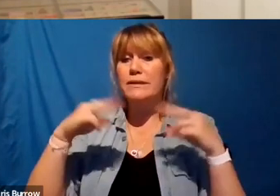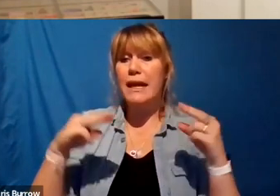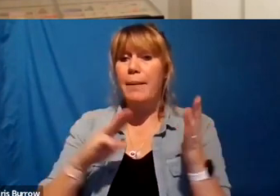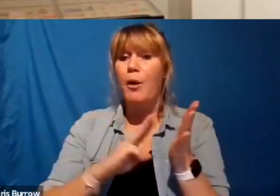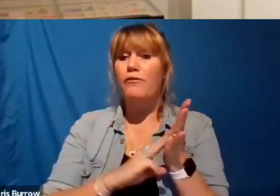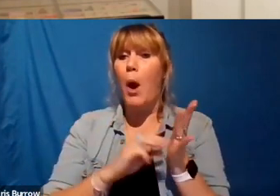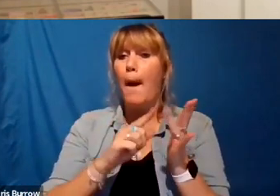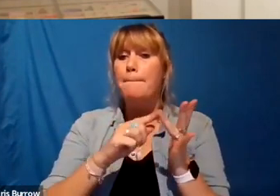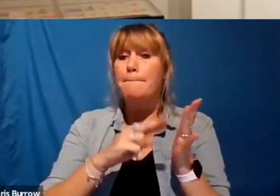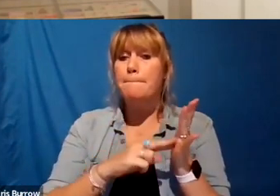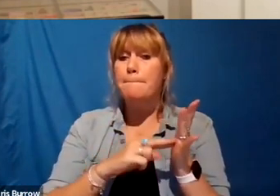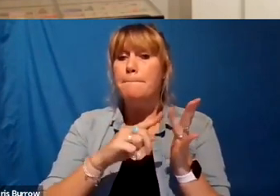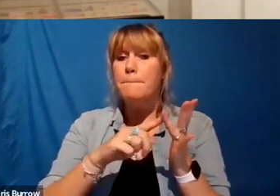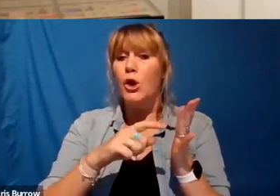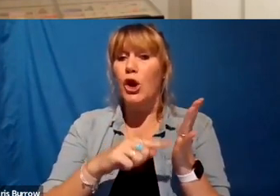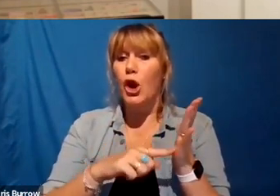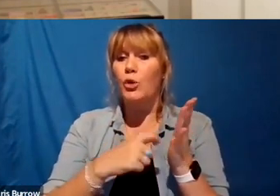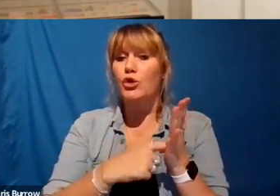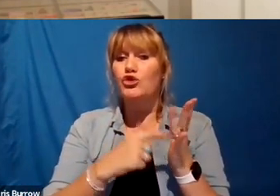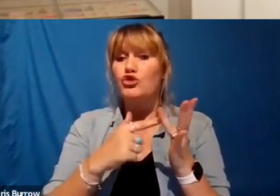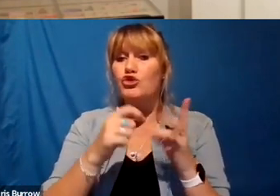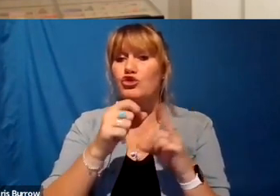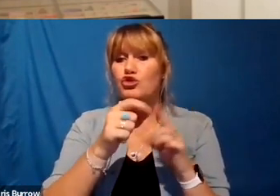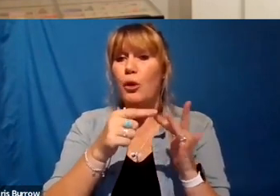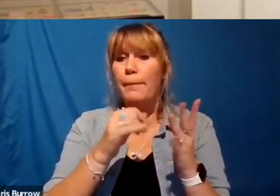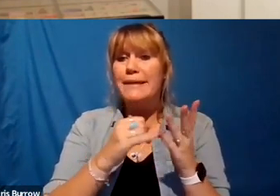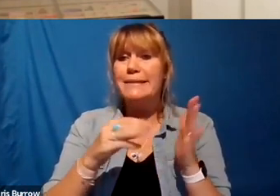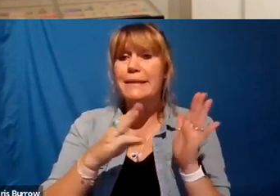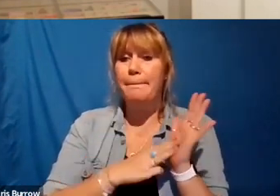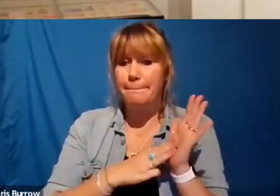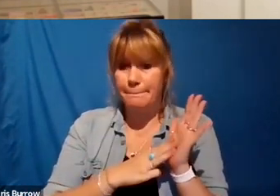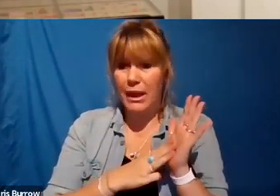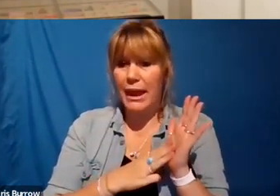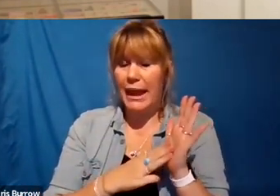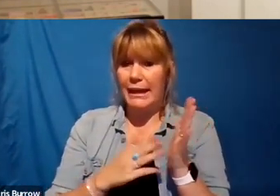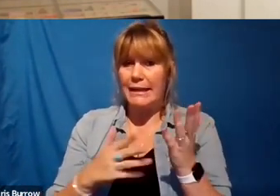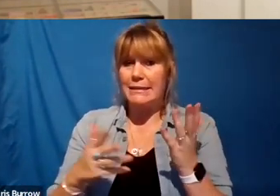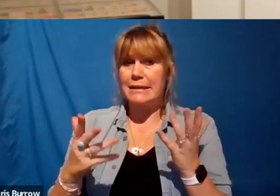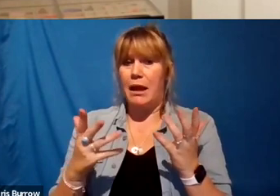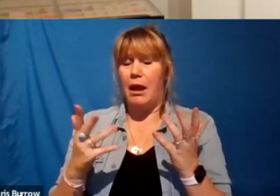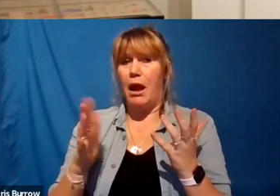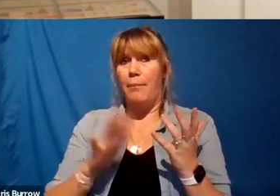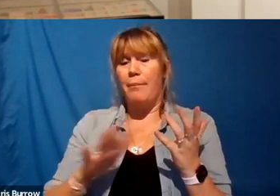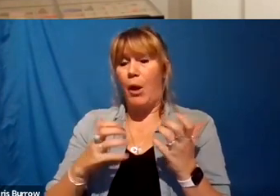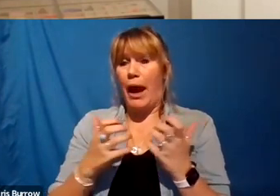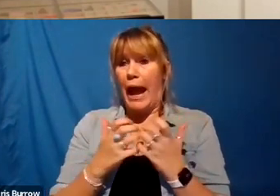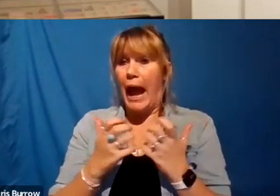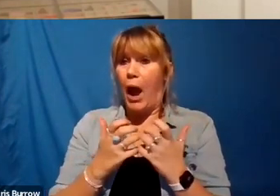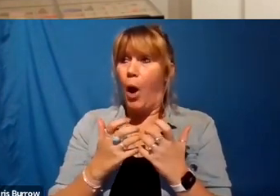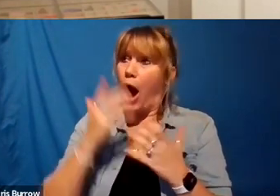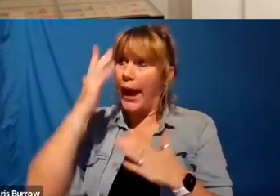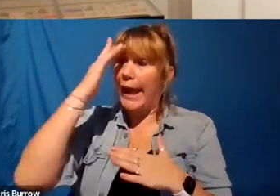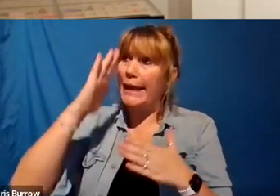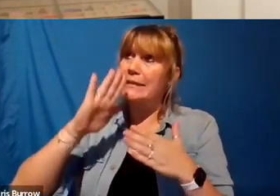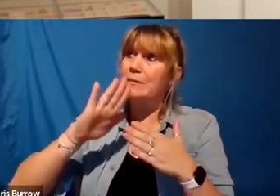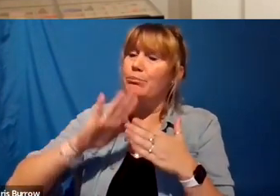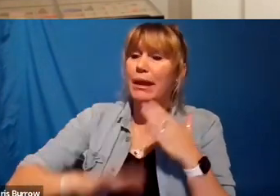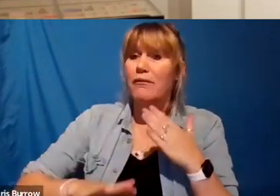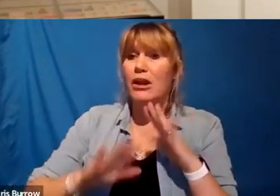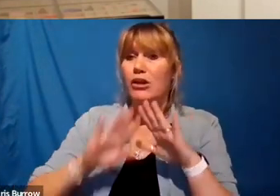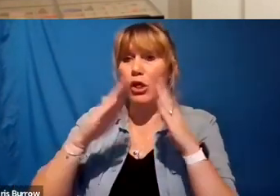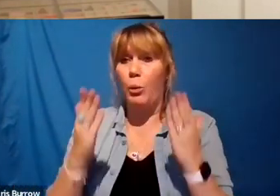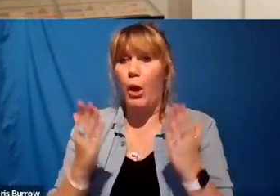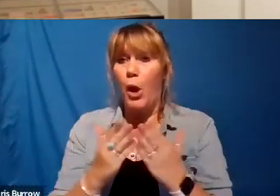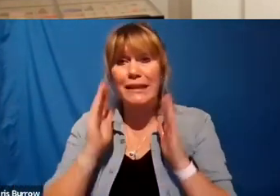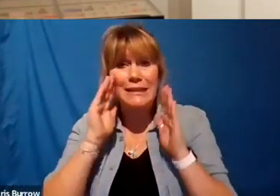is an evolving installation about the way that I experience the world as an autistic person. So it's basically a museum